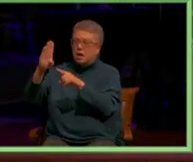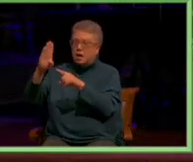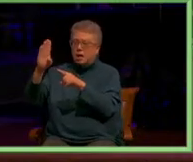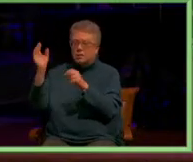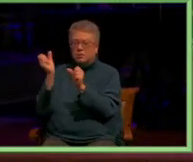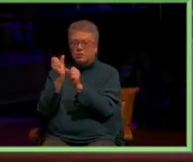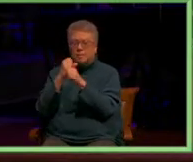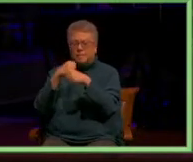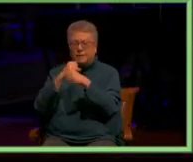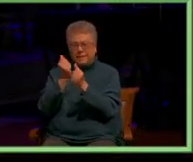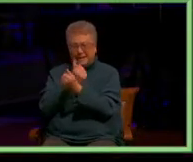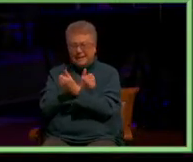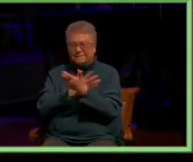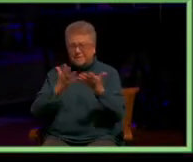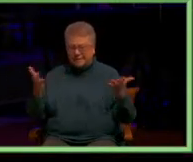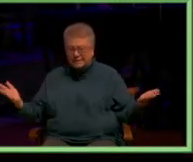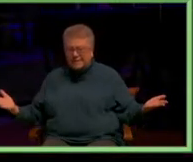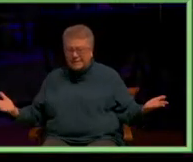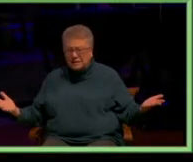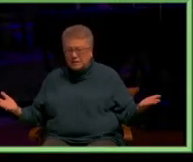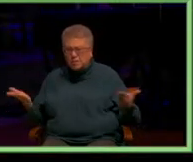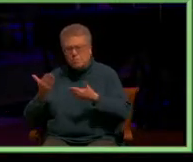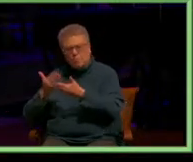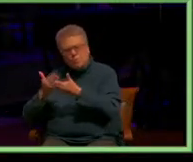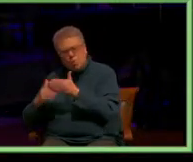creation is born